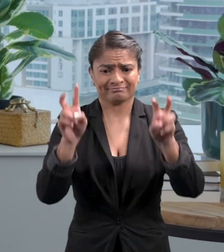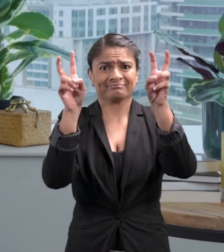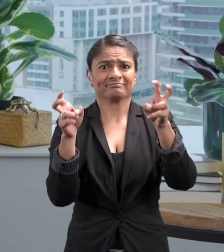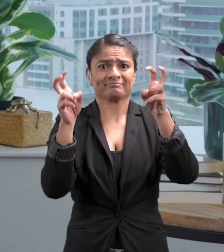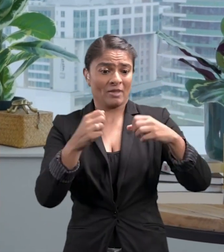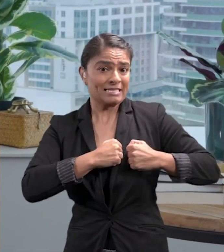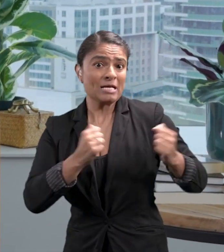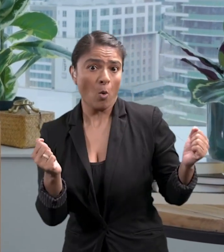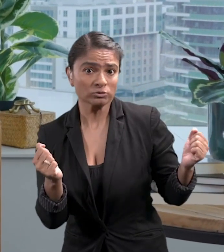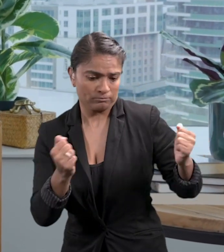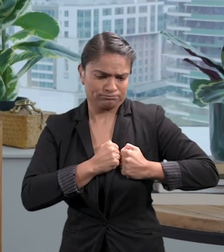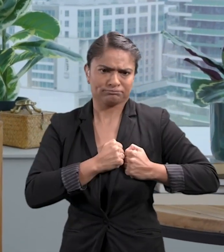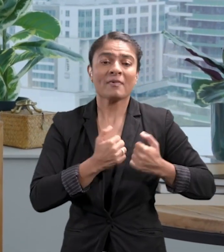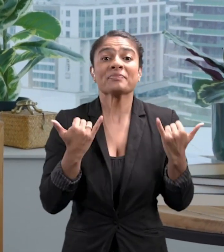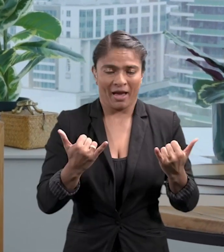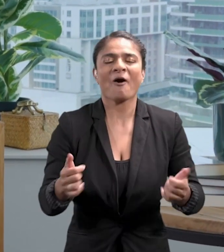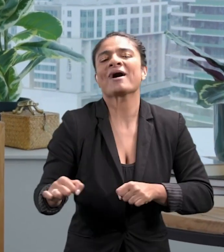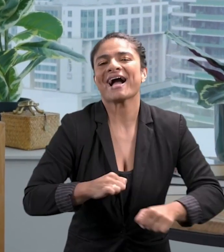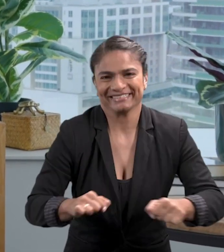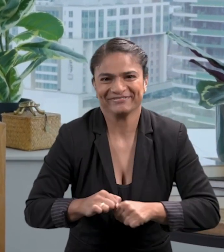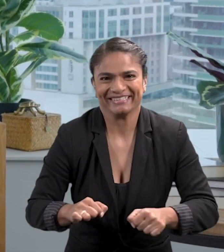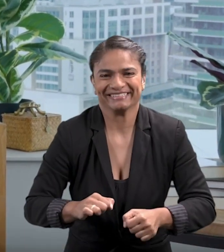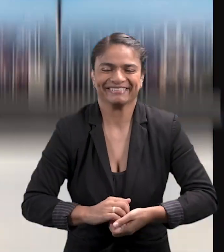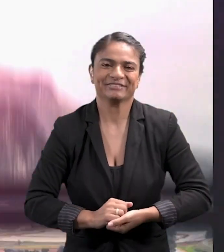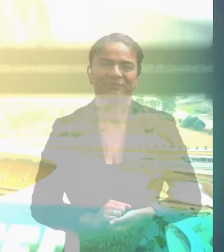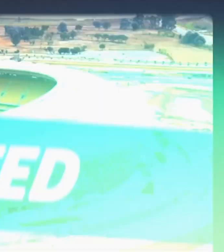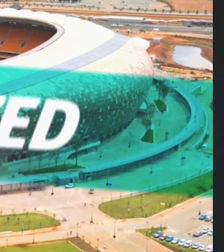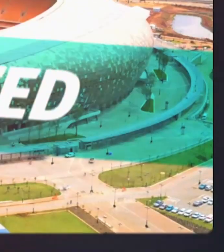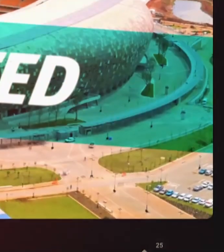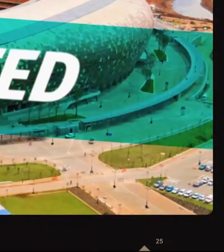word disclosure. Now, let's get activated.